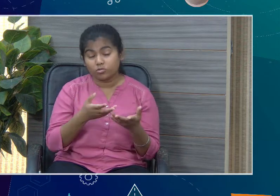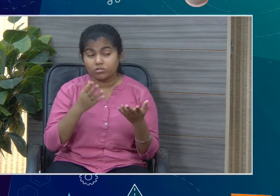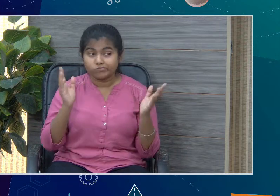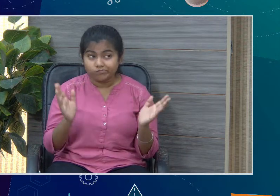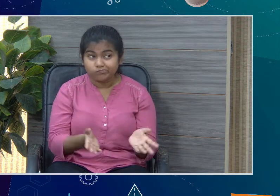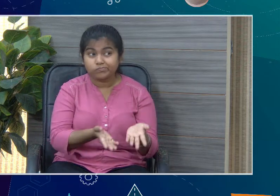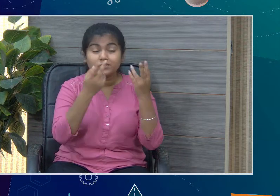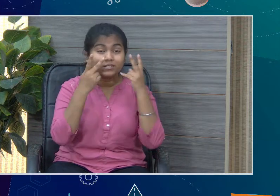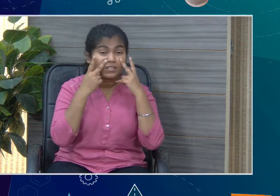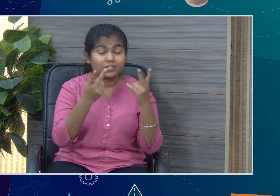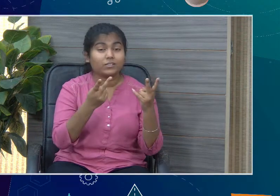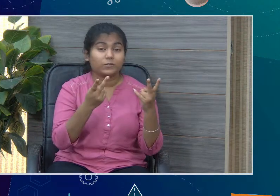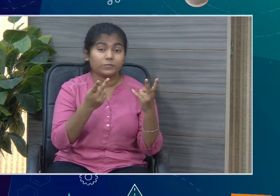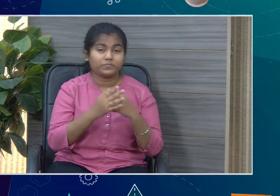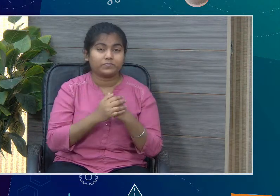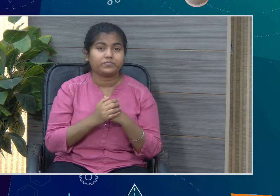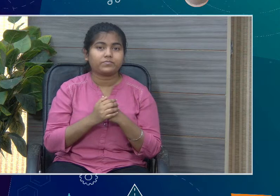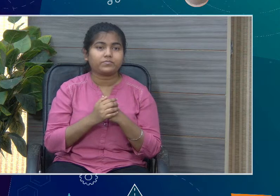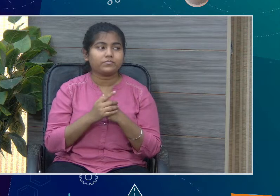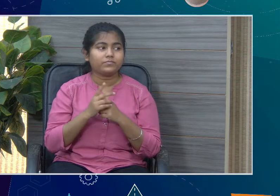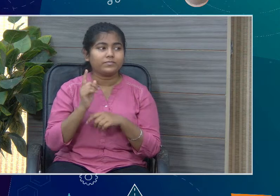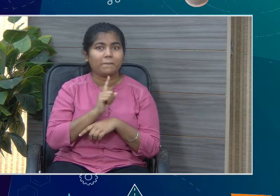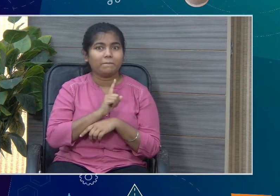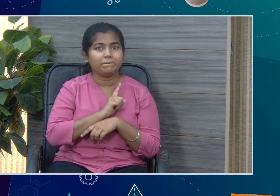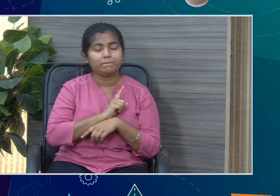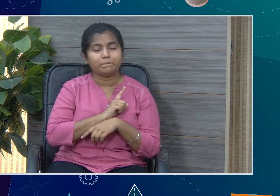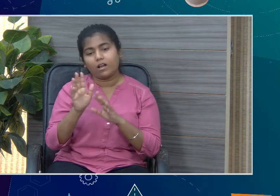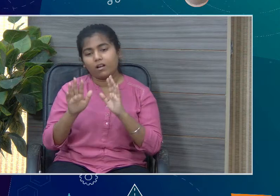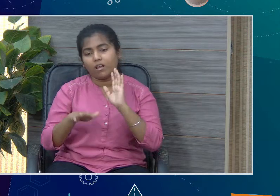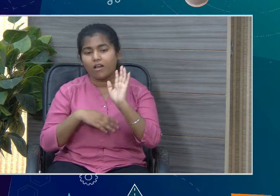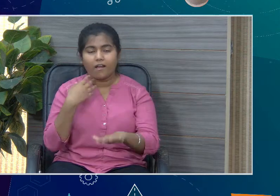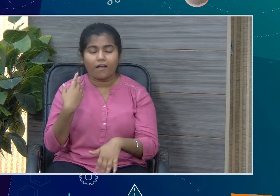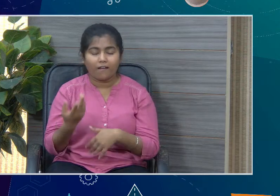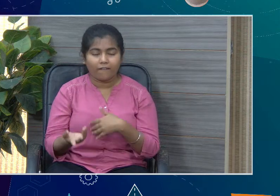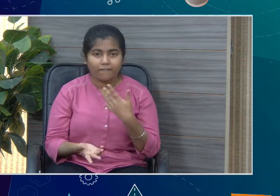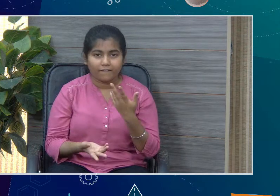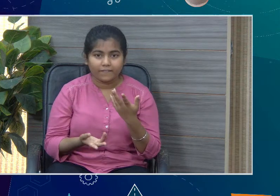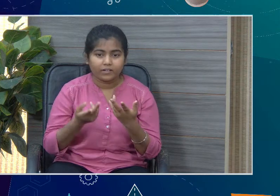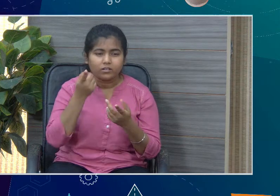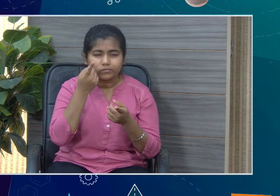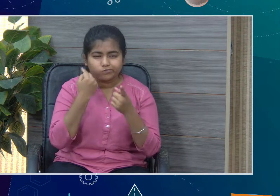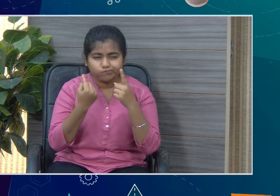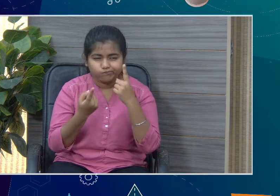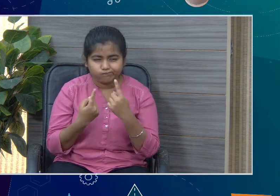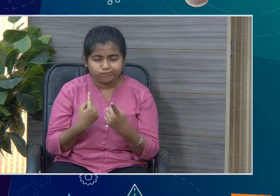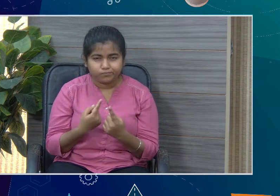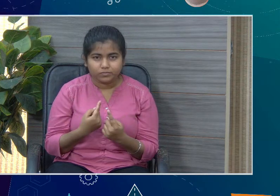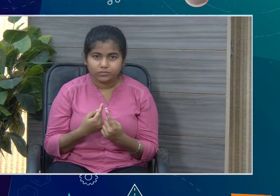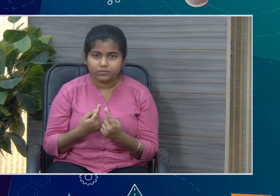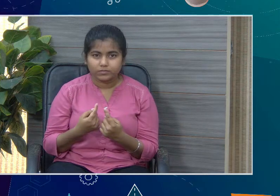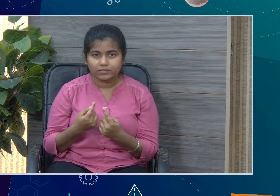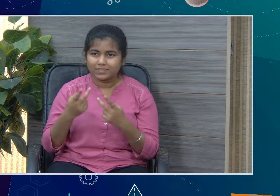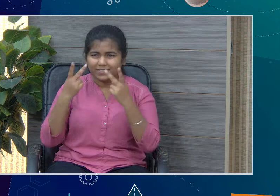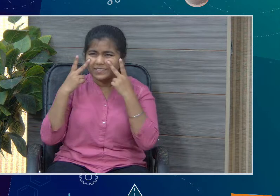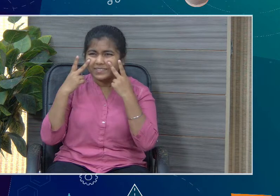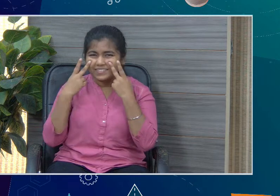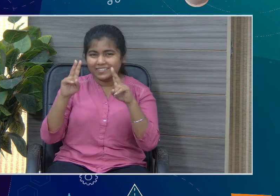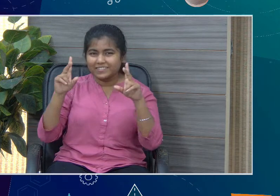possibility. But after examining the footprint, He ran here, you see, Renu,